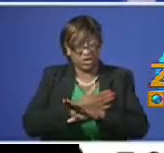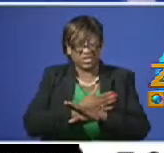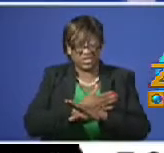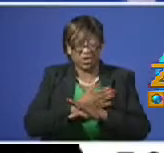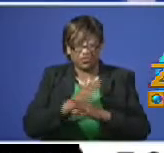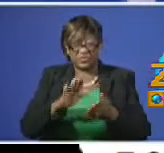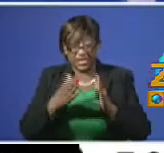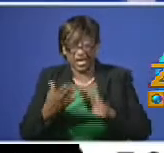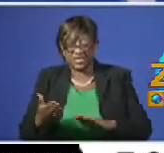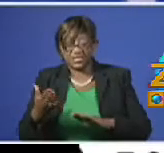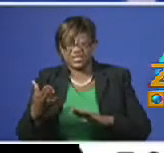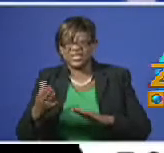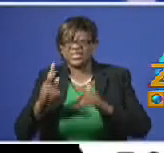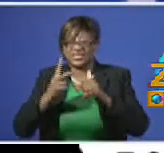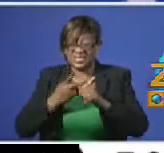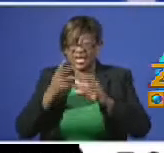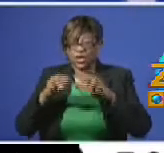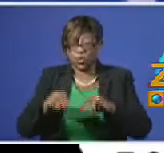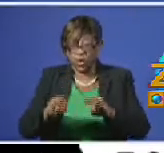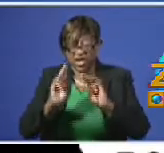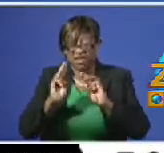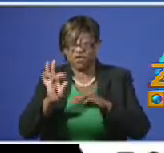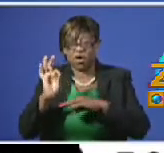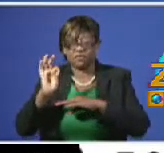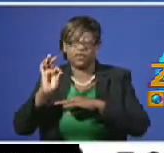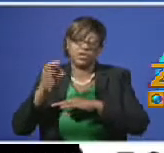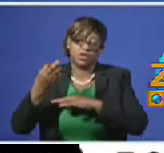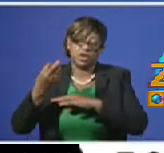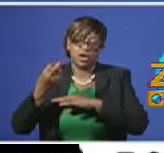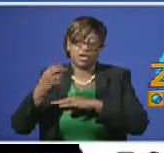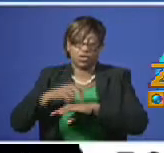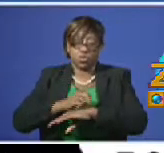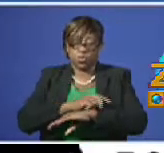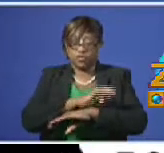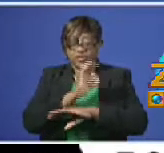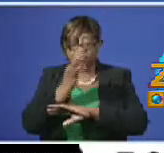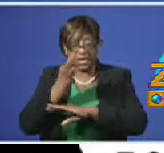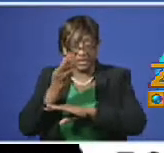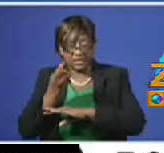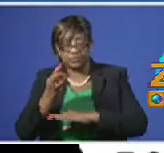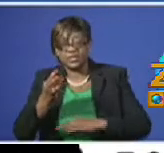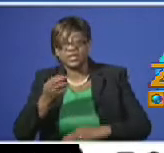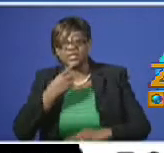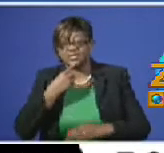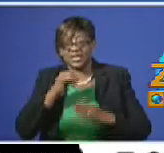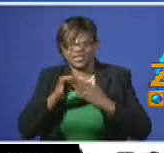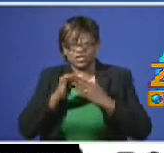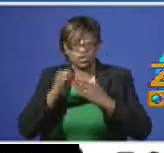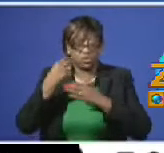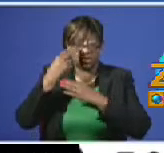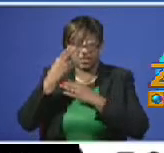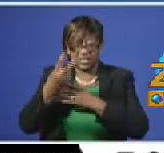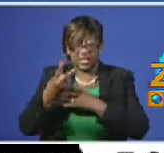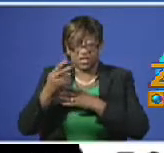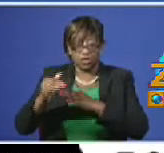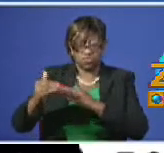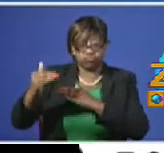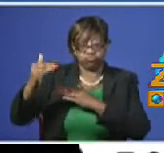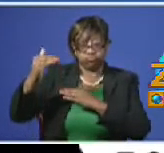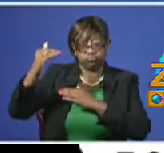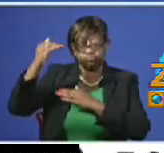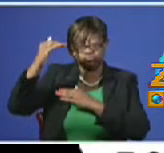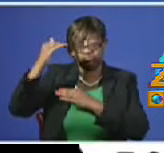of COVID-19. We knew that with the spike in cases, with the rise in cases that was